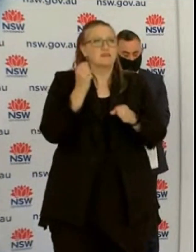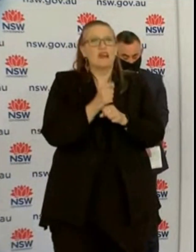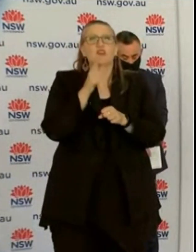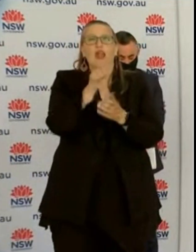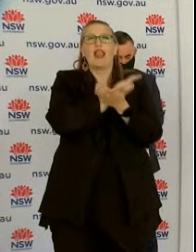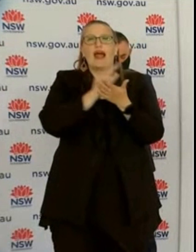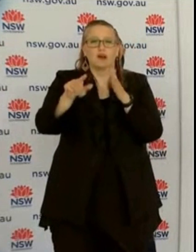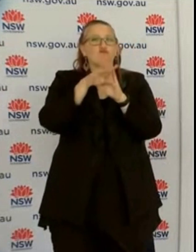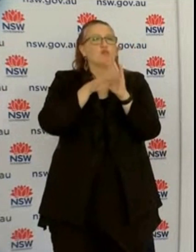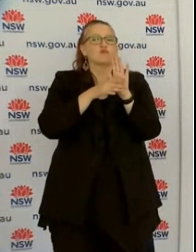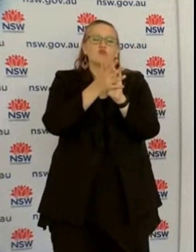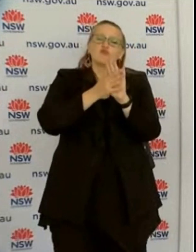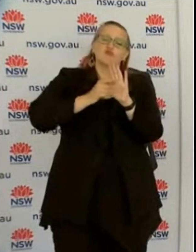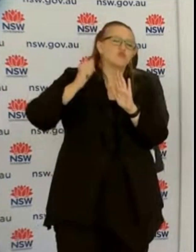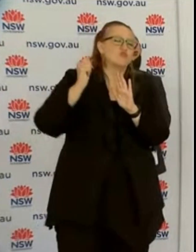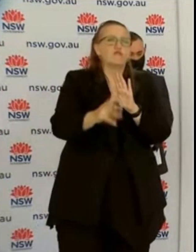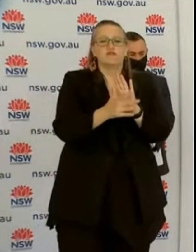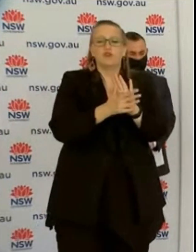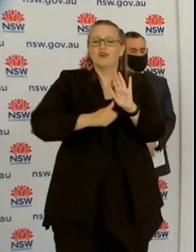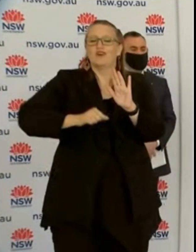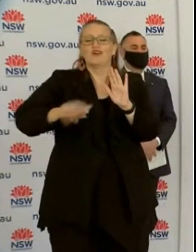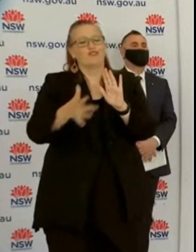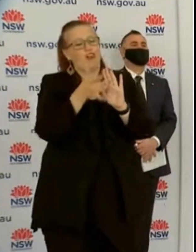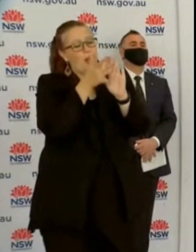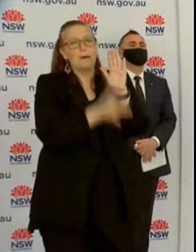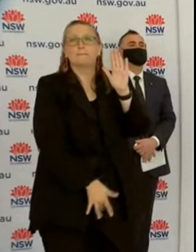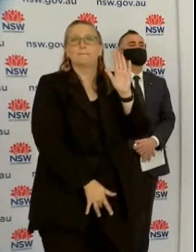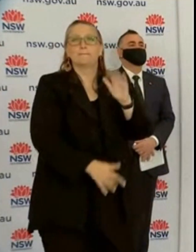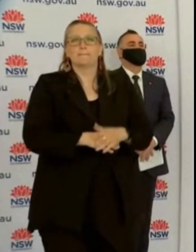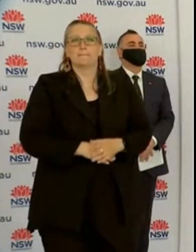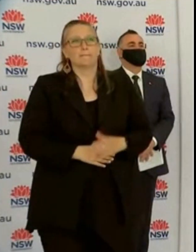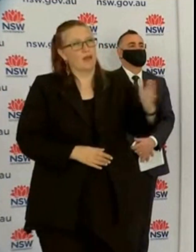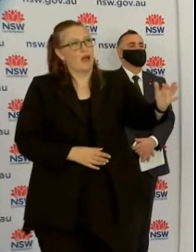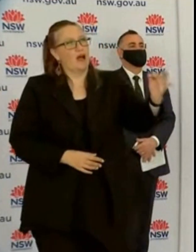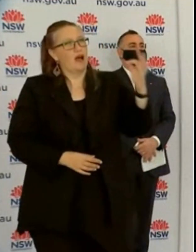this conversation than a conversation about why we failed communities and had thousands of people die.